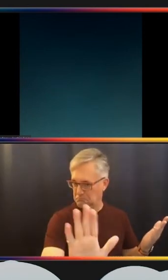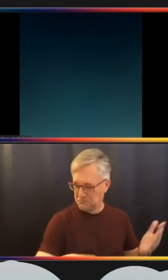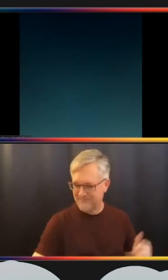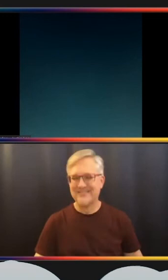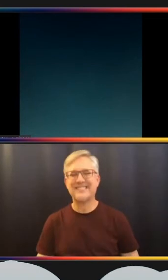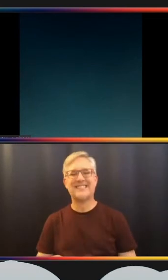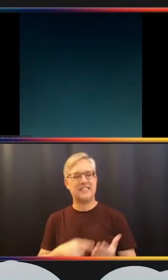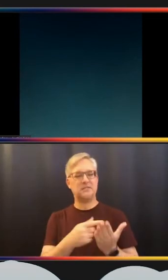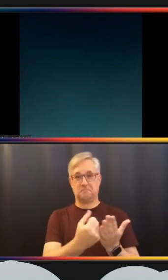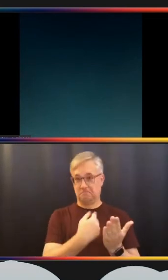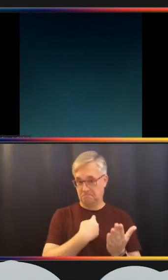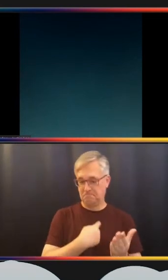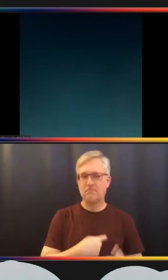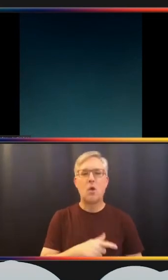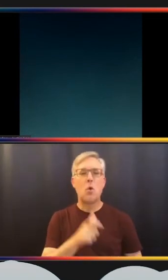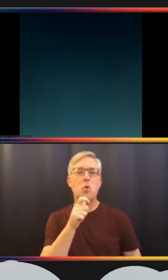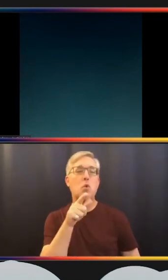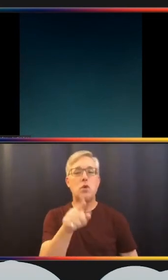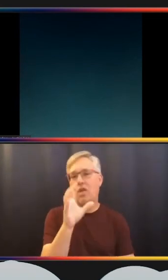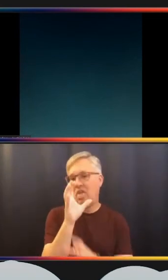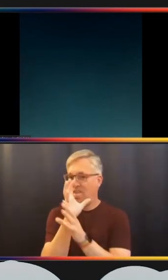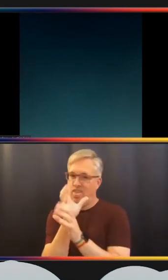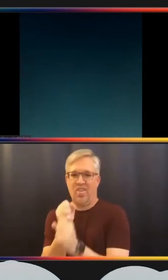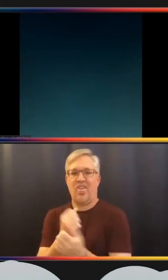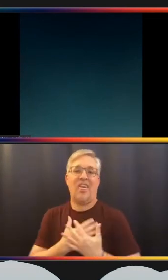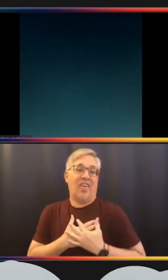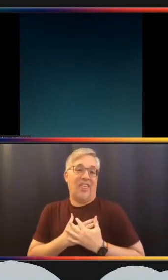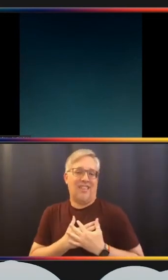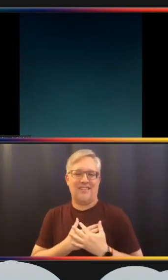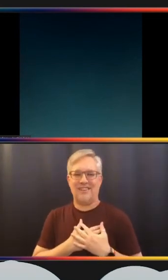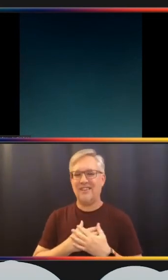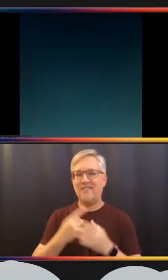asked, who is your celebrity crush?